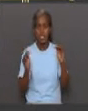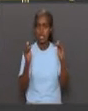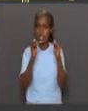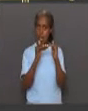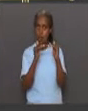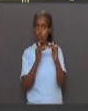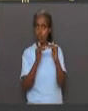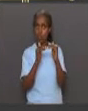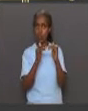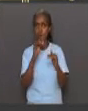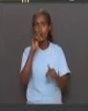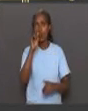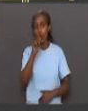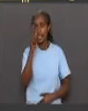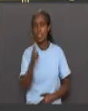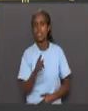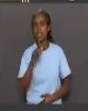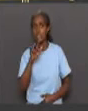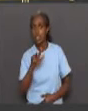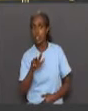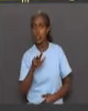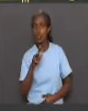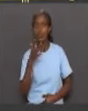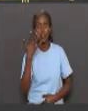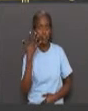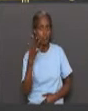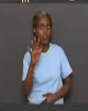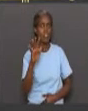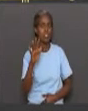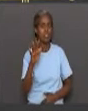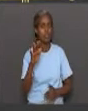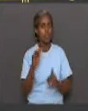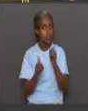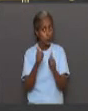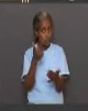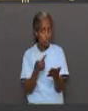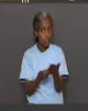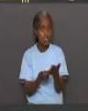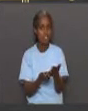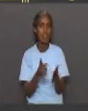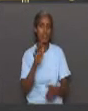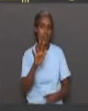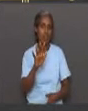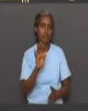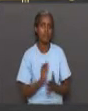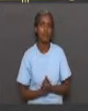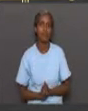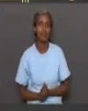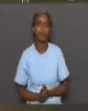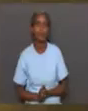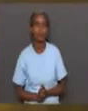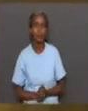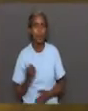OF is equal to 1/3 of 15, which is